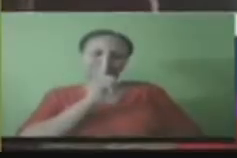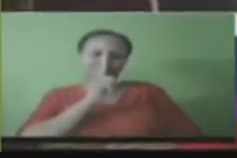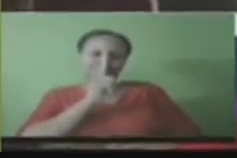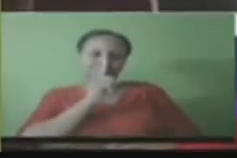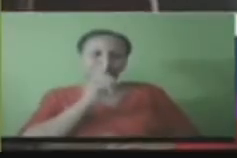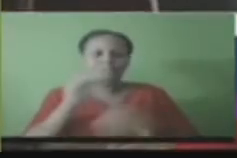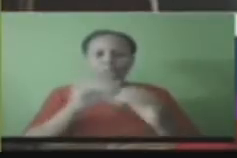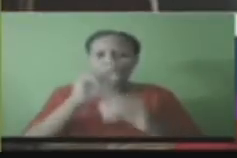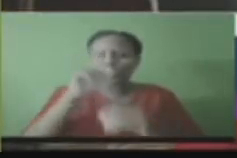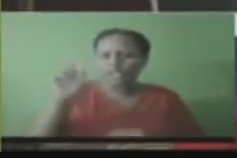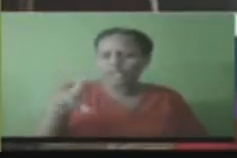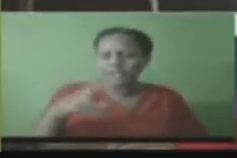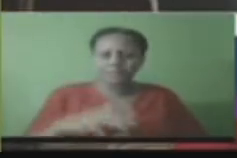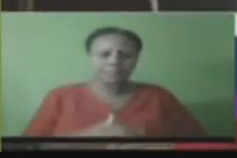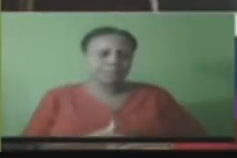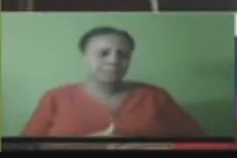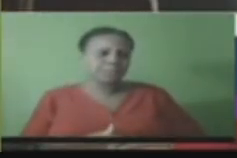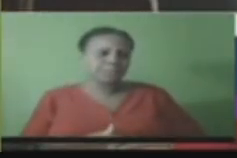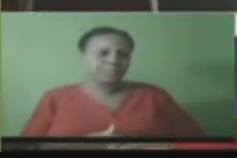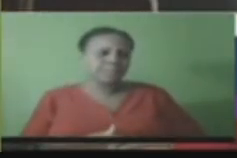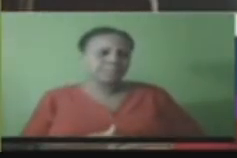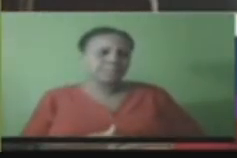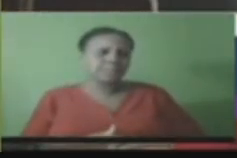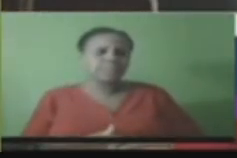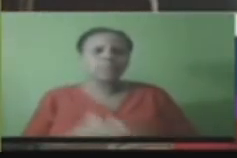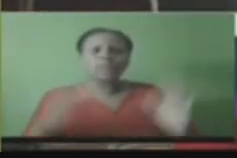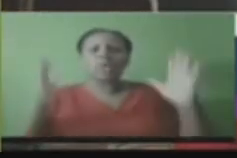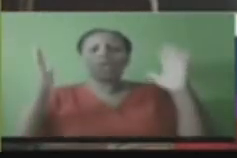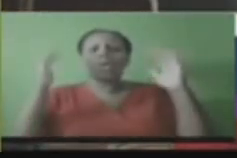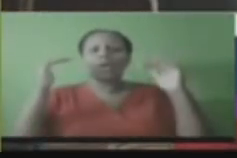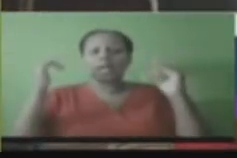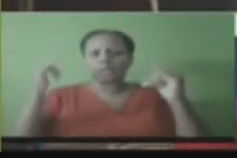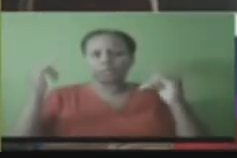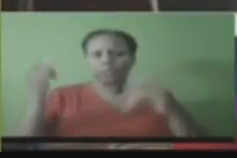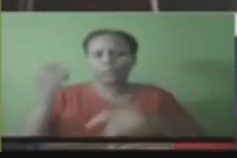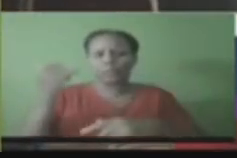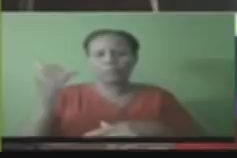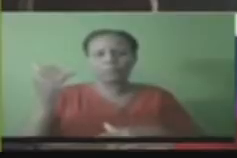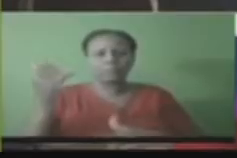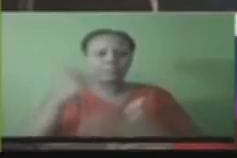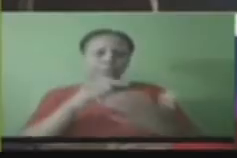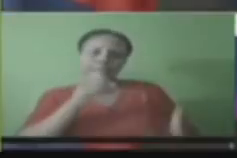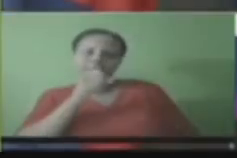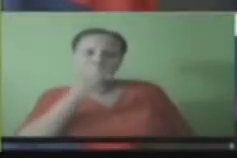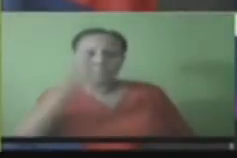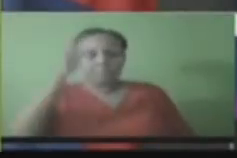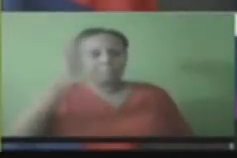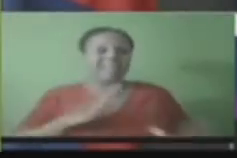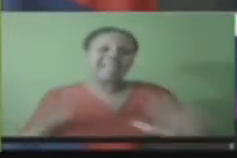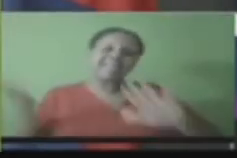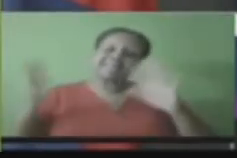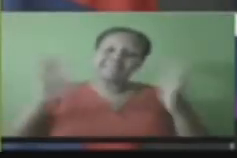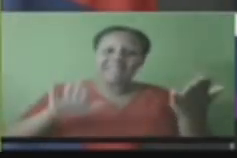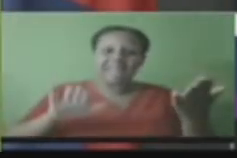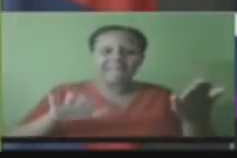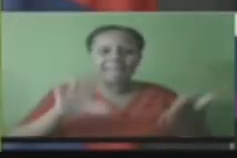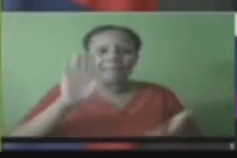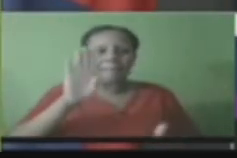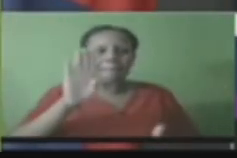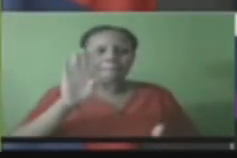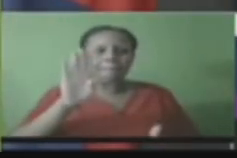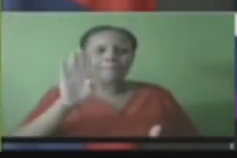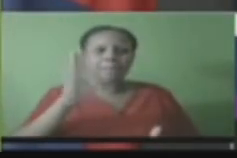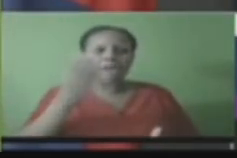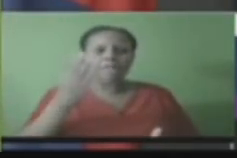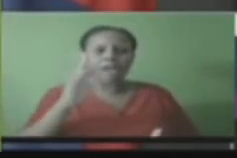in brother resistance. Do you have any comments on his passing? Well, as everybody else has